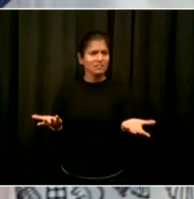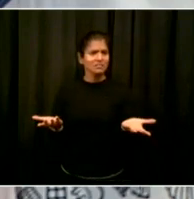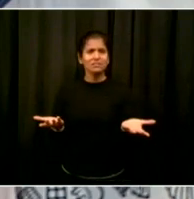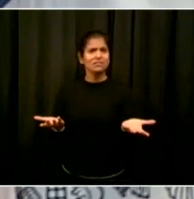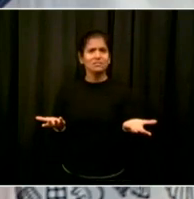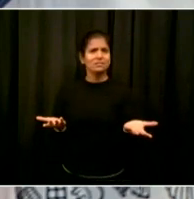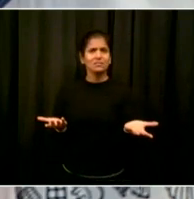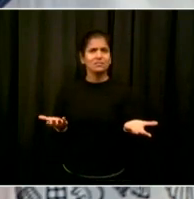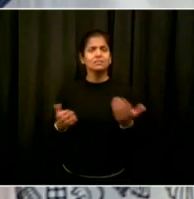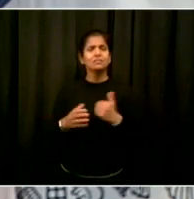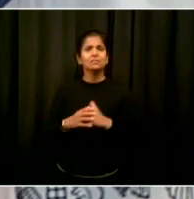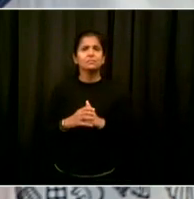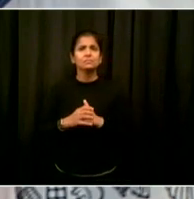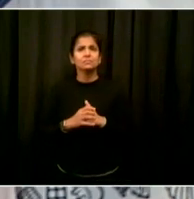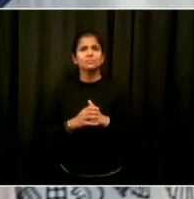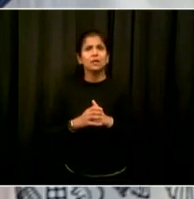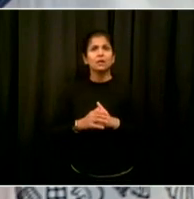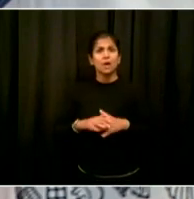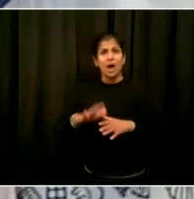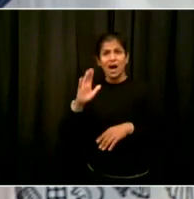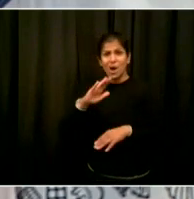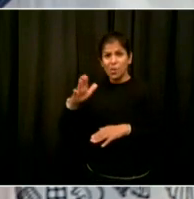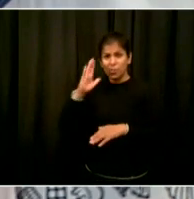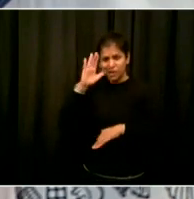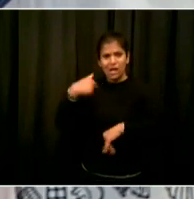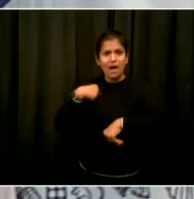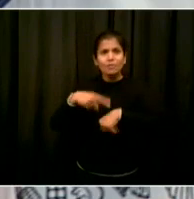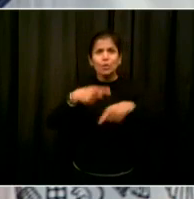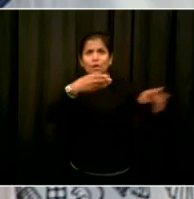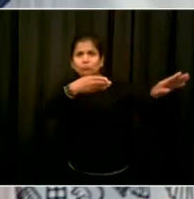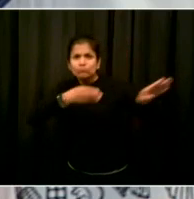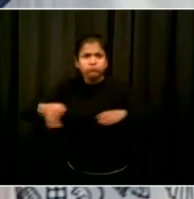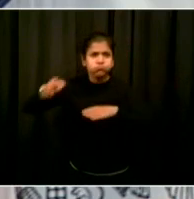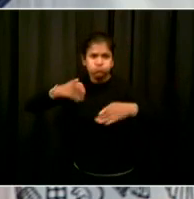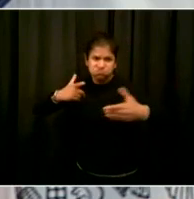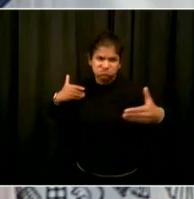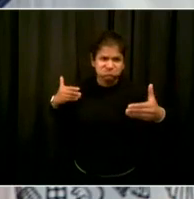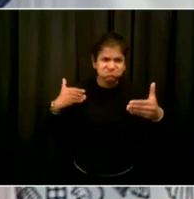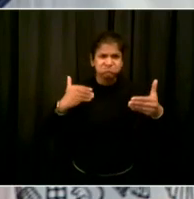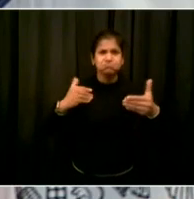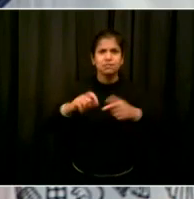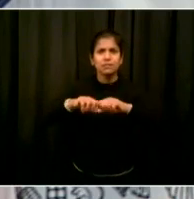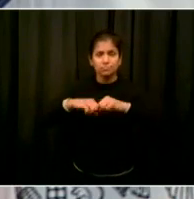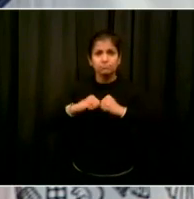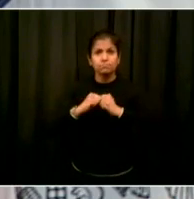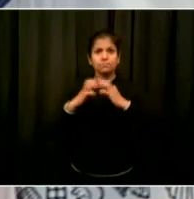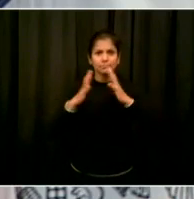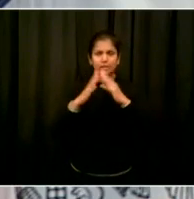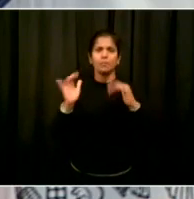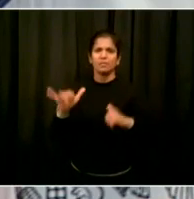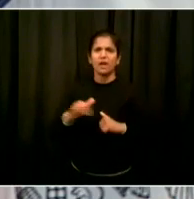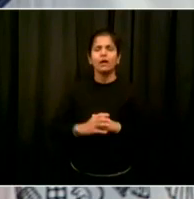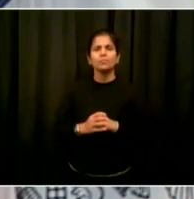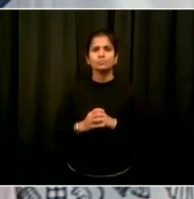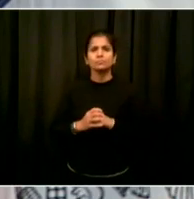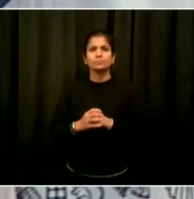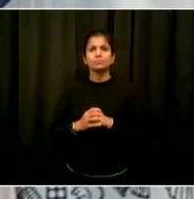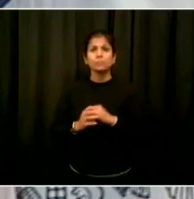social services department speak to that, and they will do that soon. But we're going to do it. What we're going to do in the